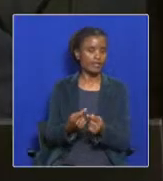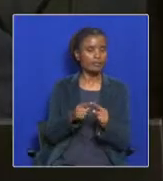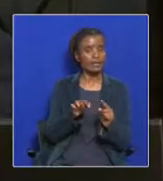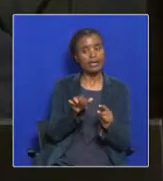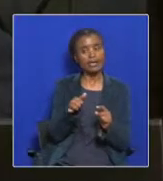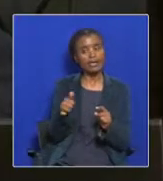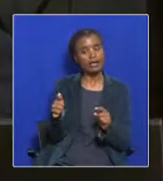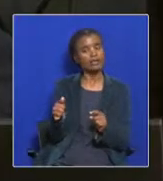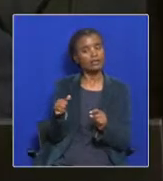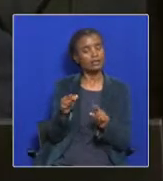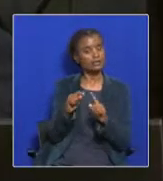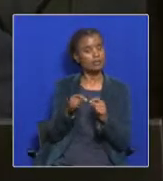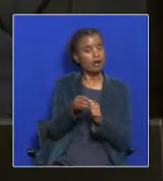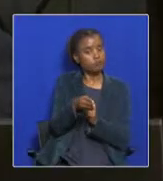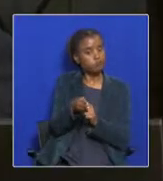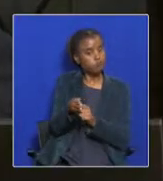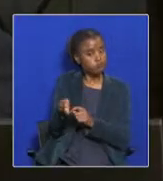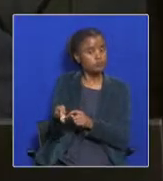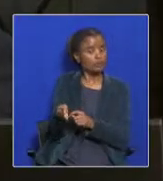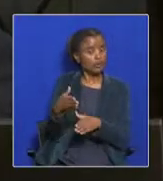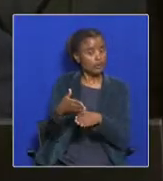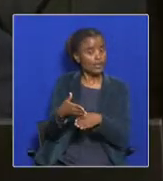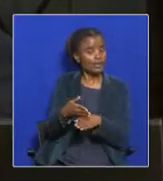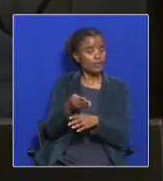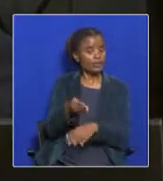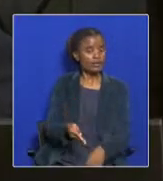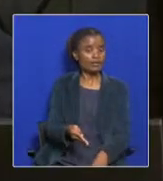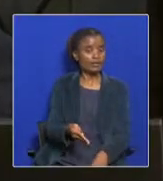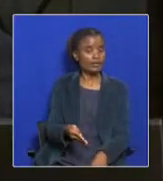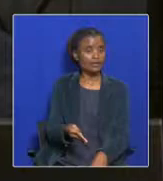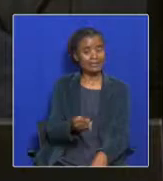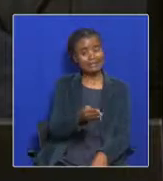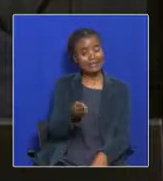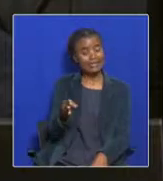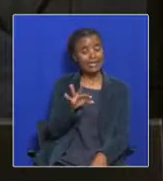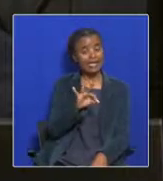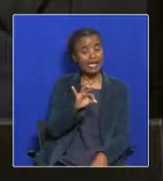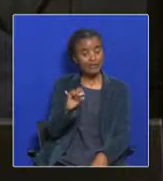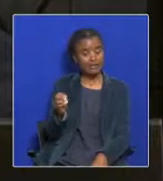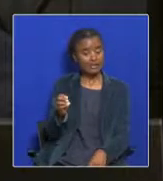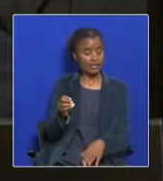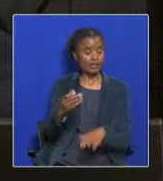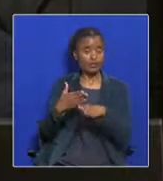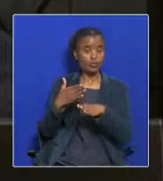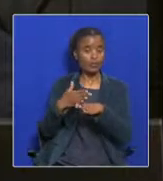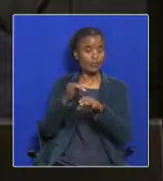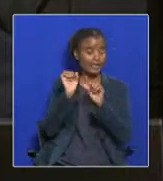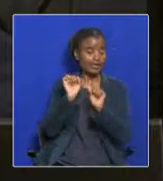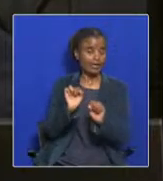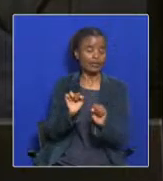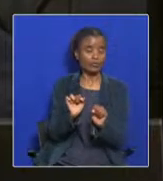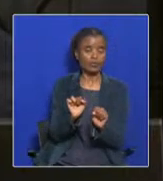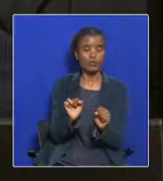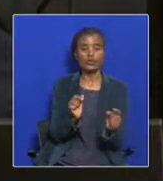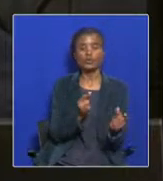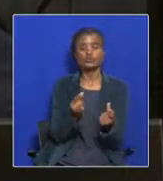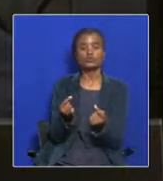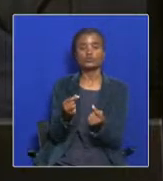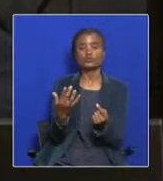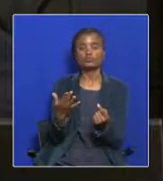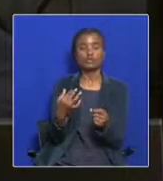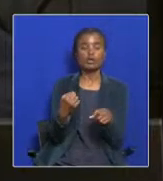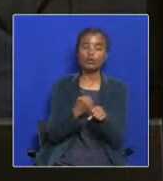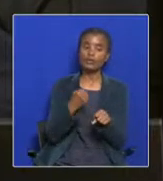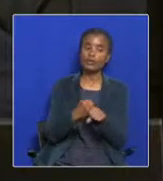duty, who it is their everyday job to do operations like this.